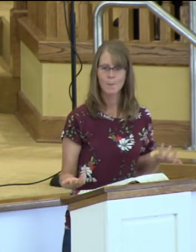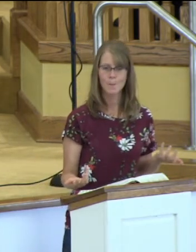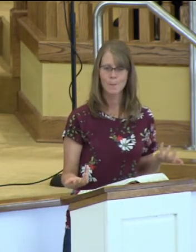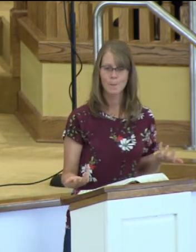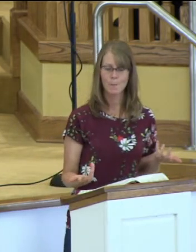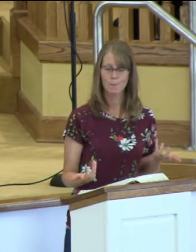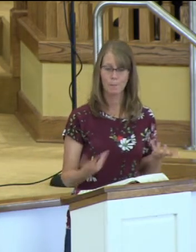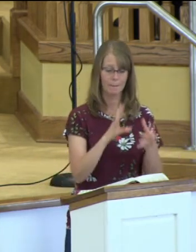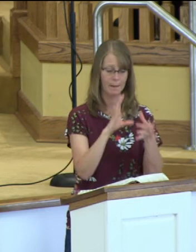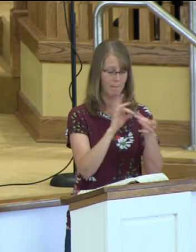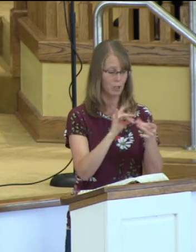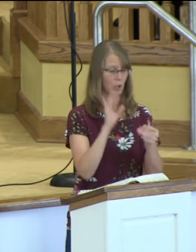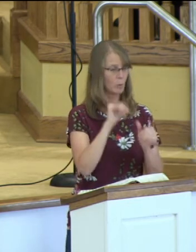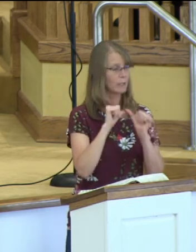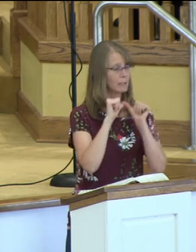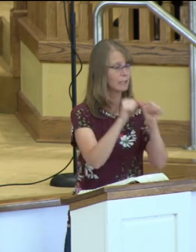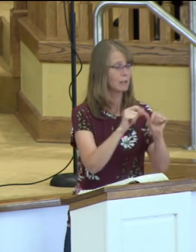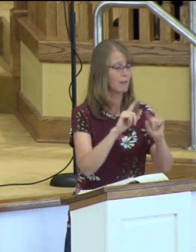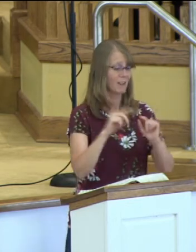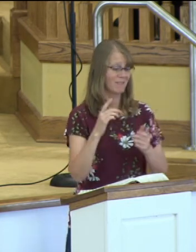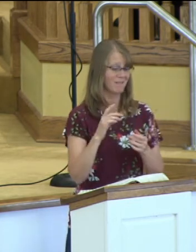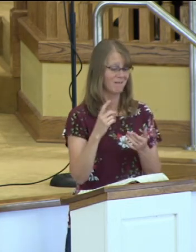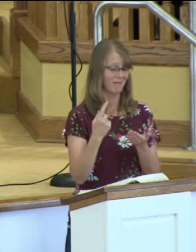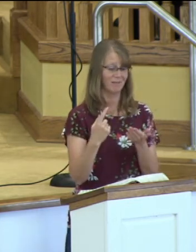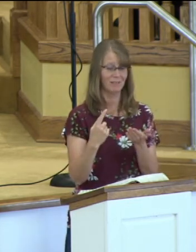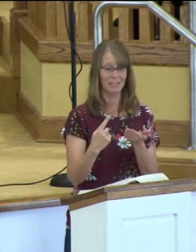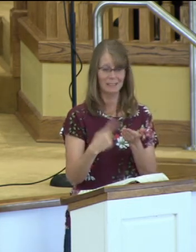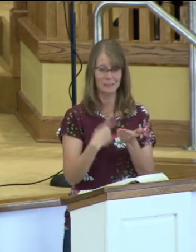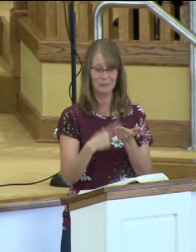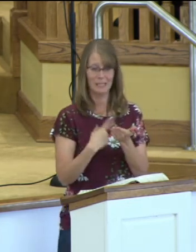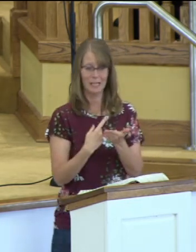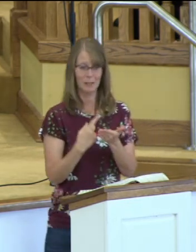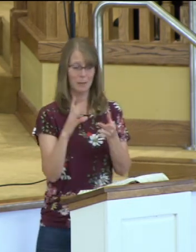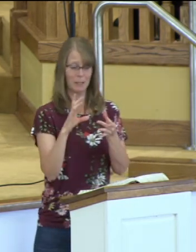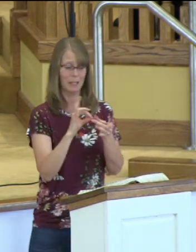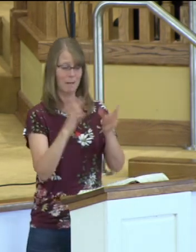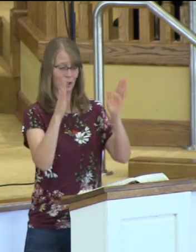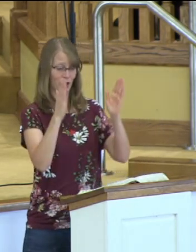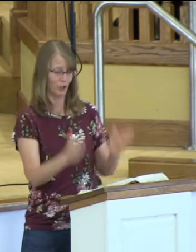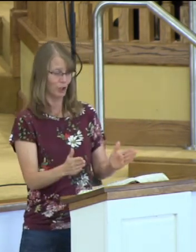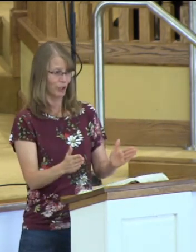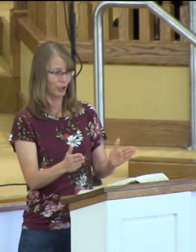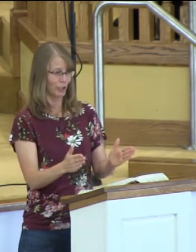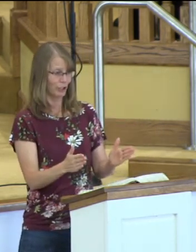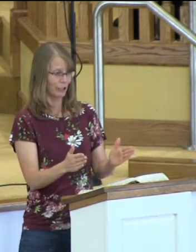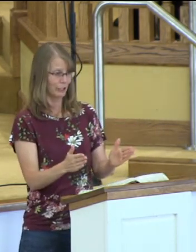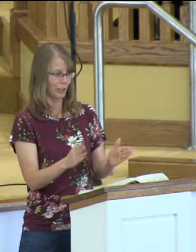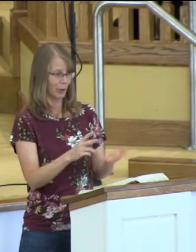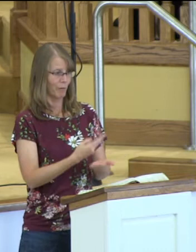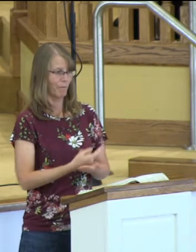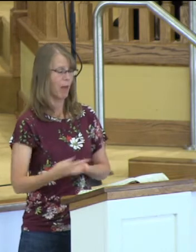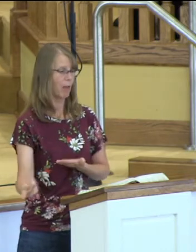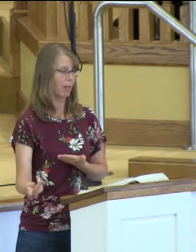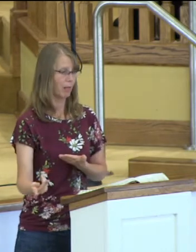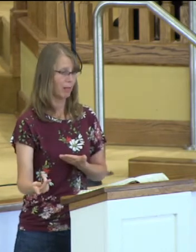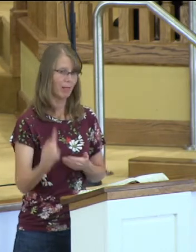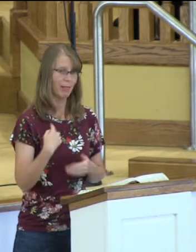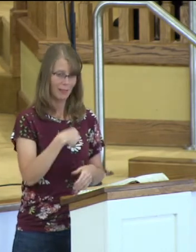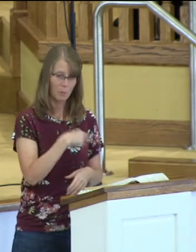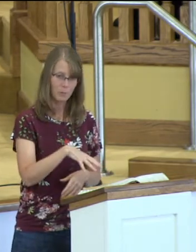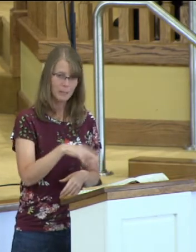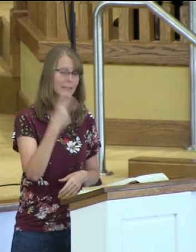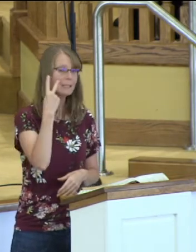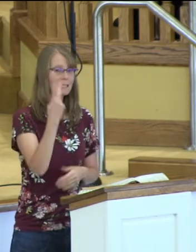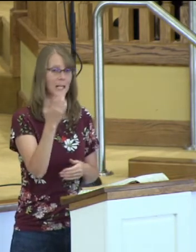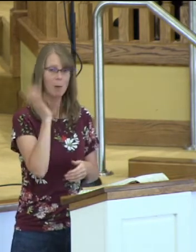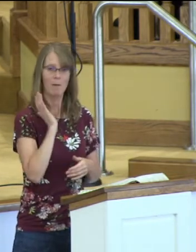The message will continue, but sometimes the messenger falls out, don't they? We've all seen that. Someone who was in church and found themselves